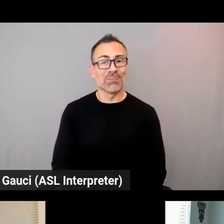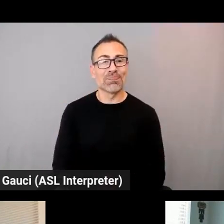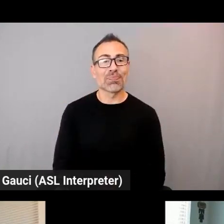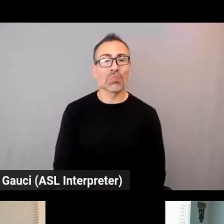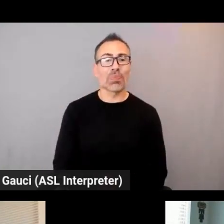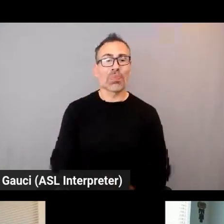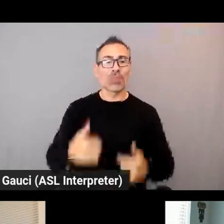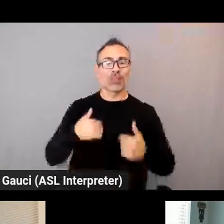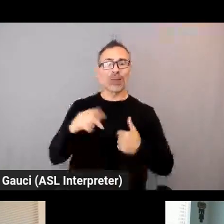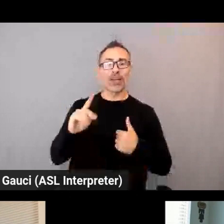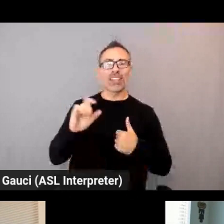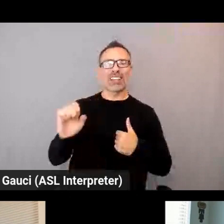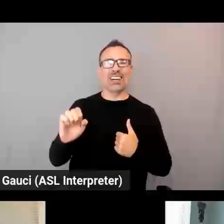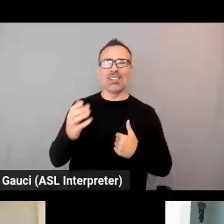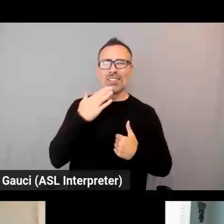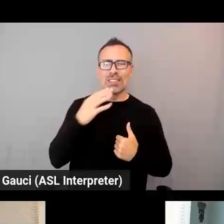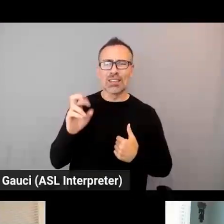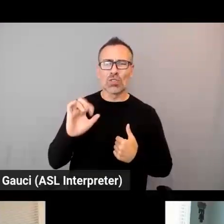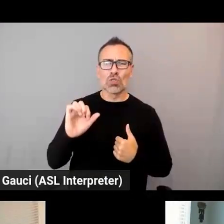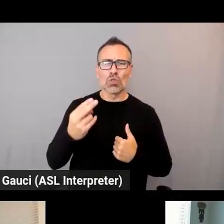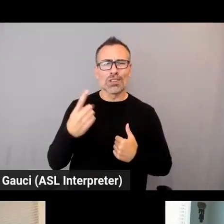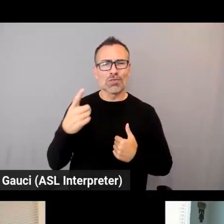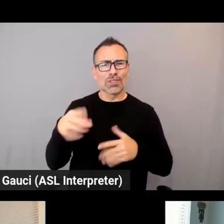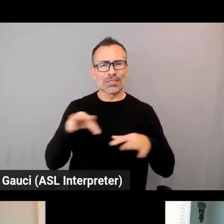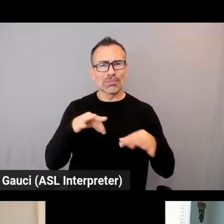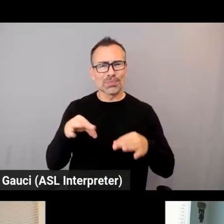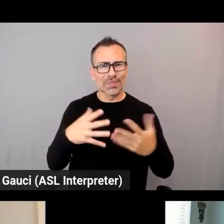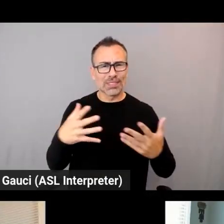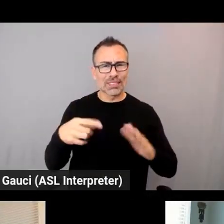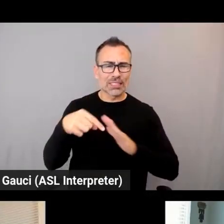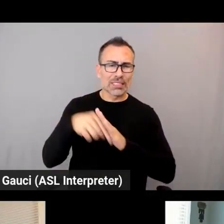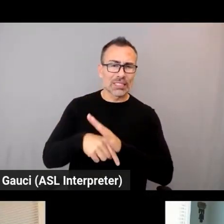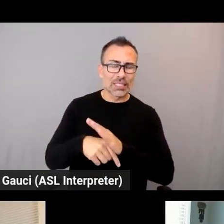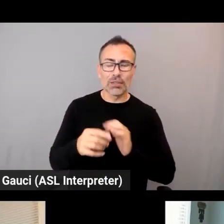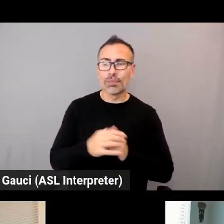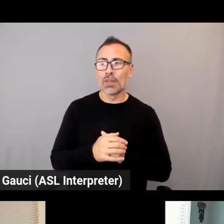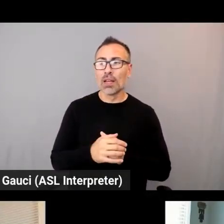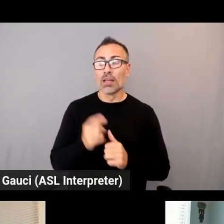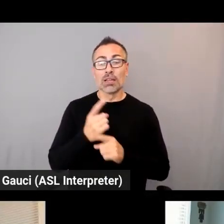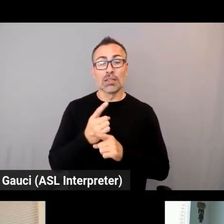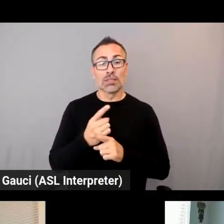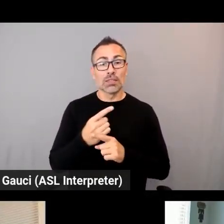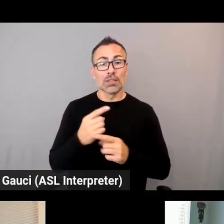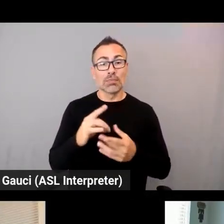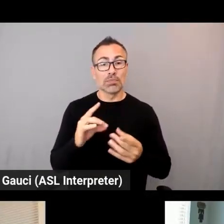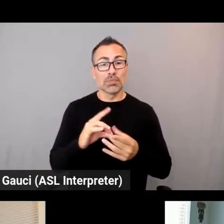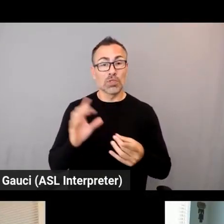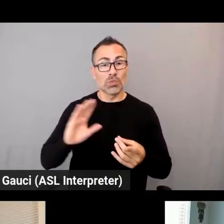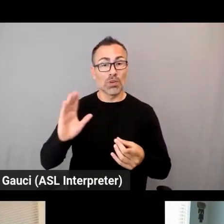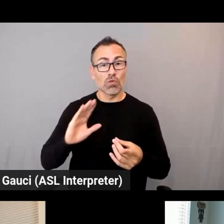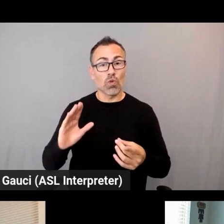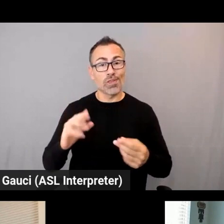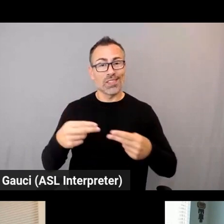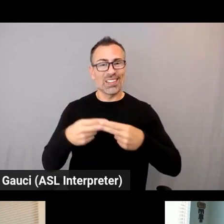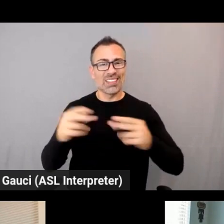for explaining that in such great detail. And as I mentioned, the slides really bring home a point